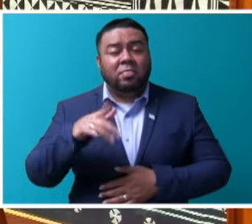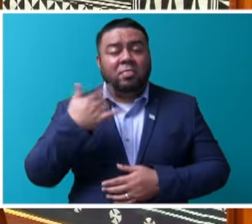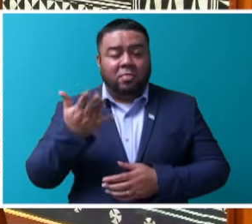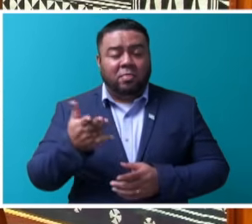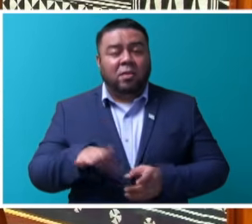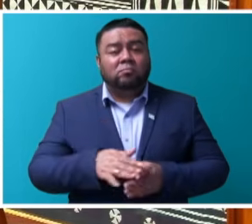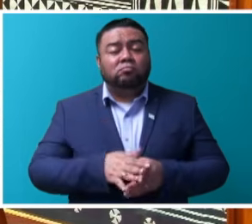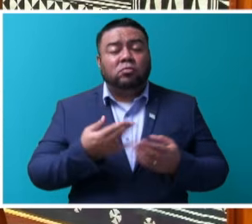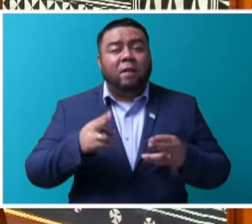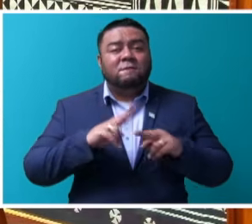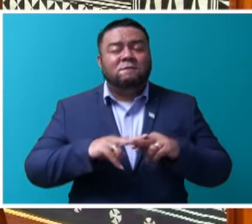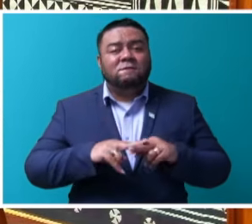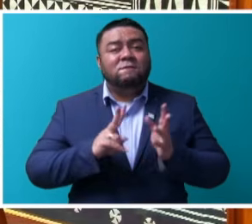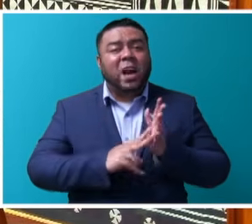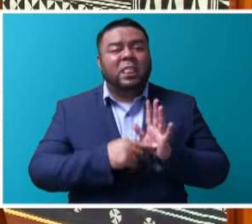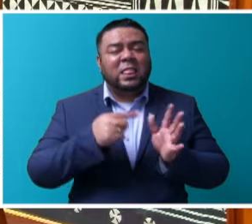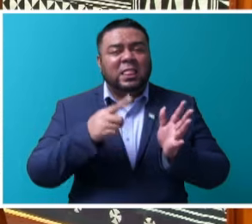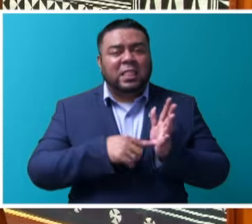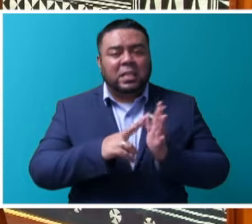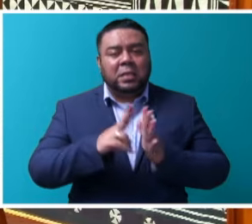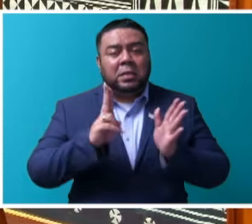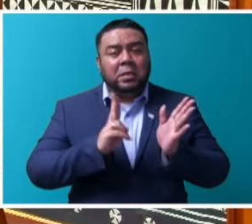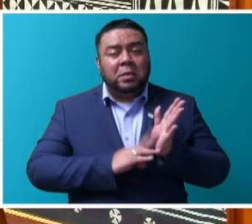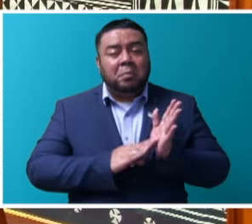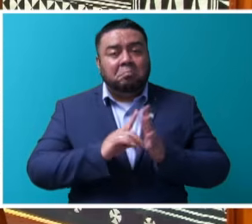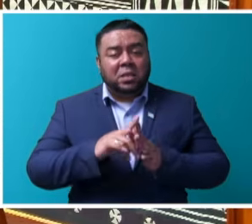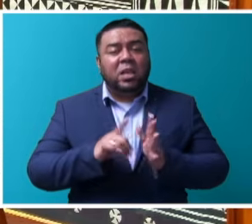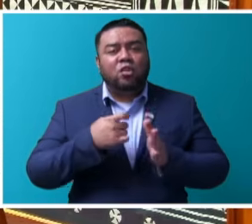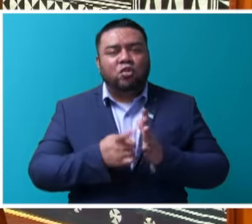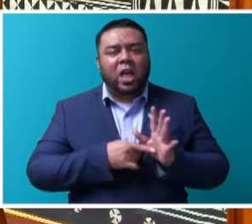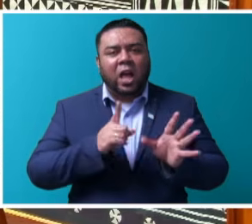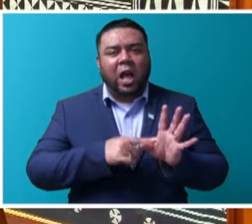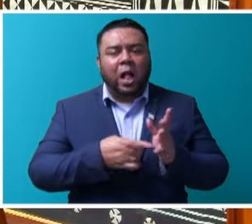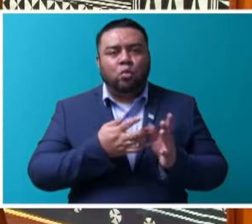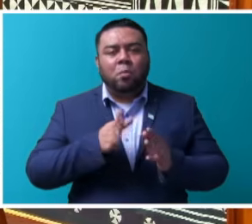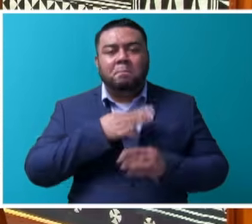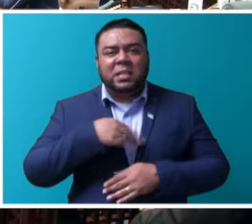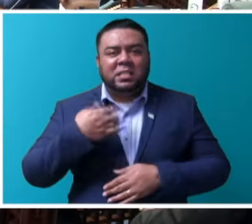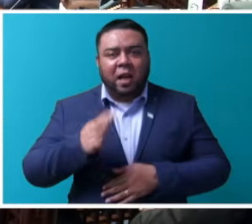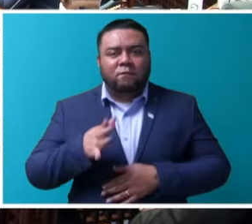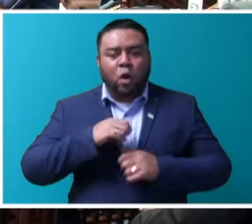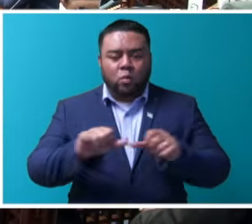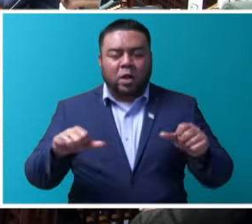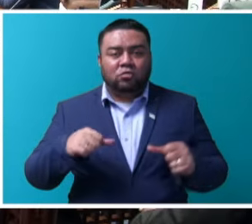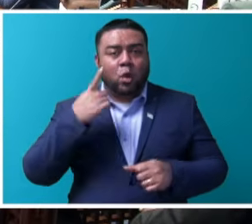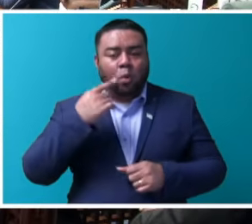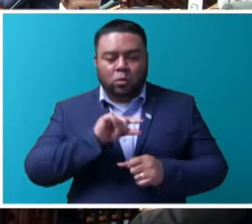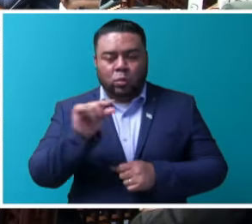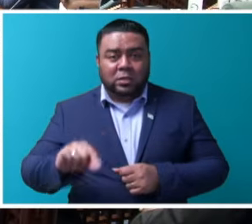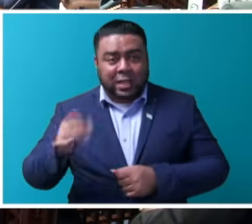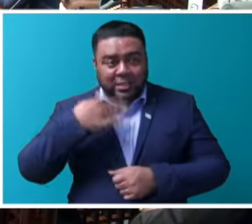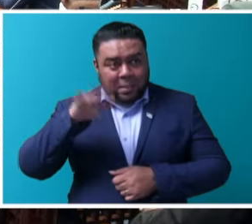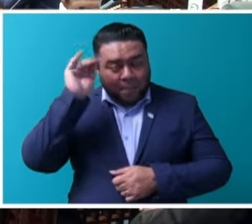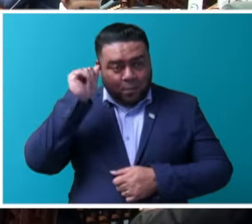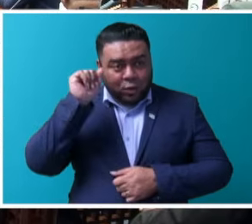Honorable Vati Mirayalu, Minister for Agriculture and Waterways. In his memory,